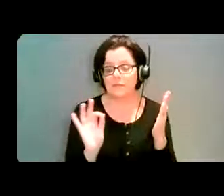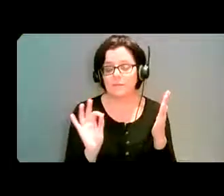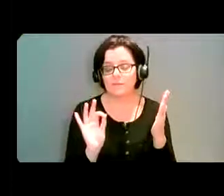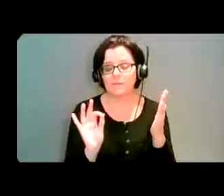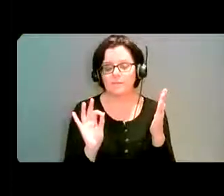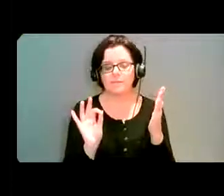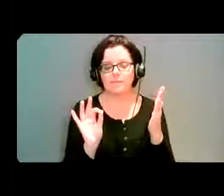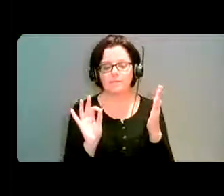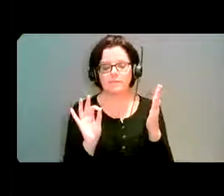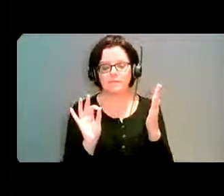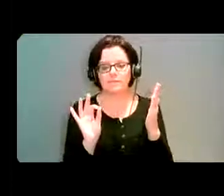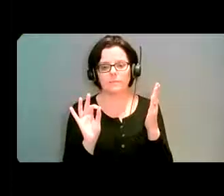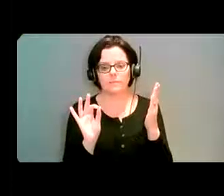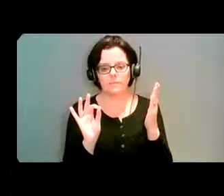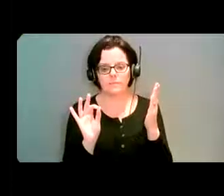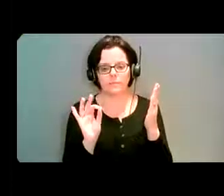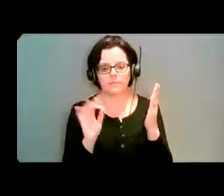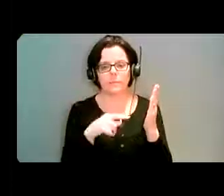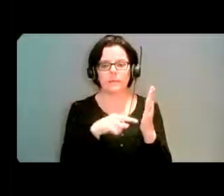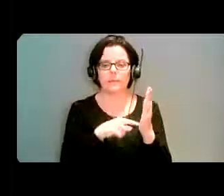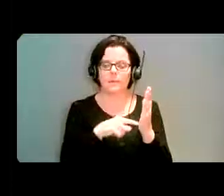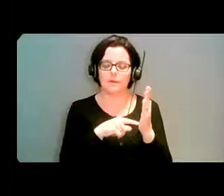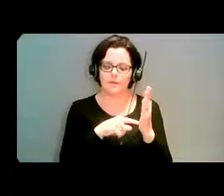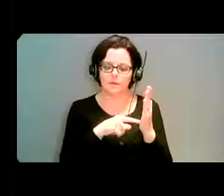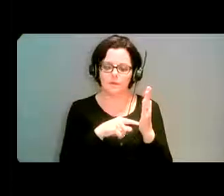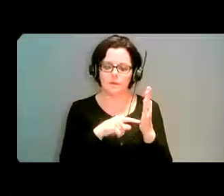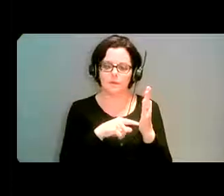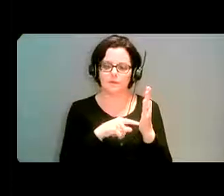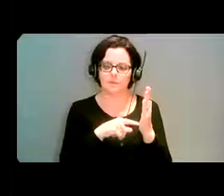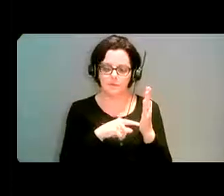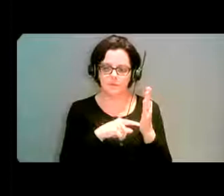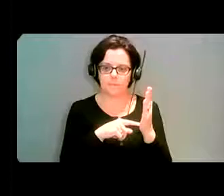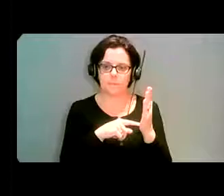obviously you kind of have to